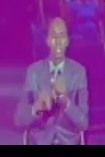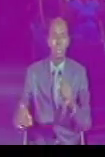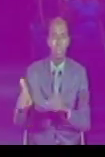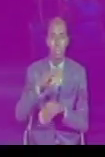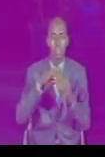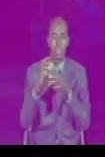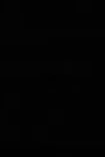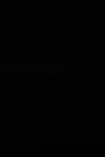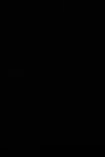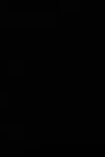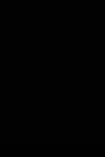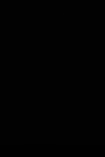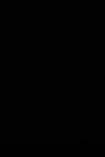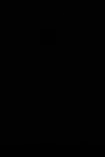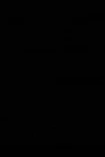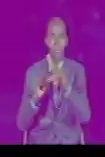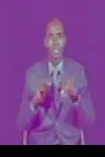chapter